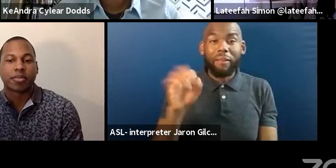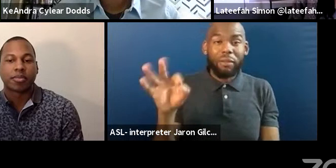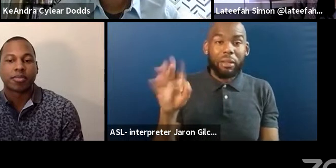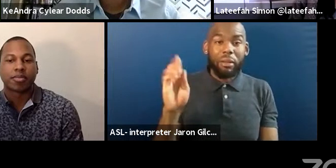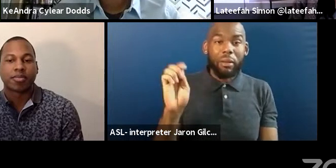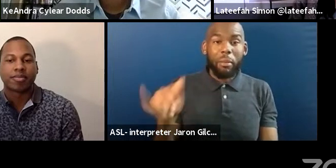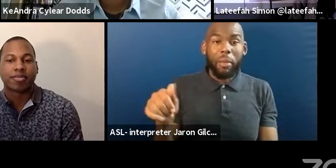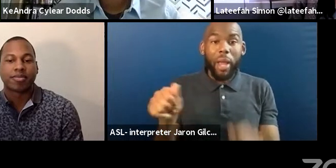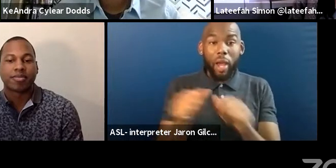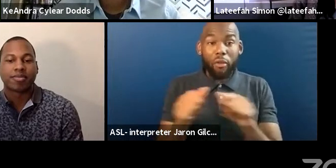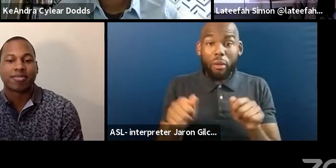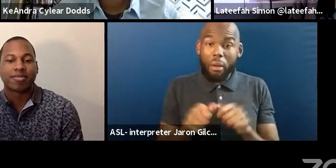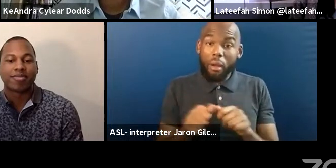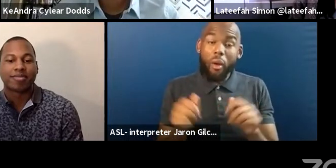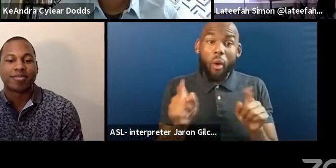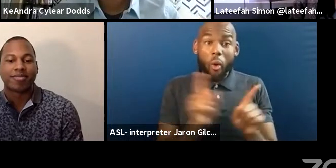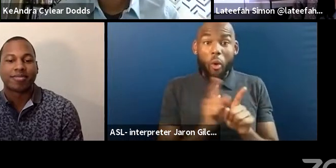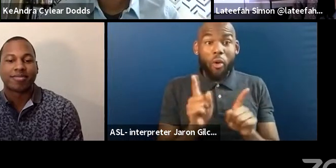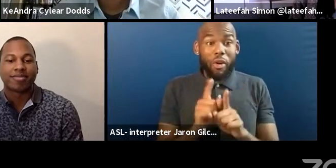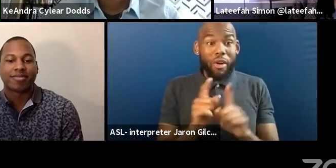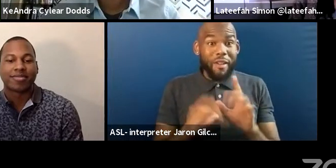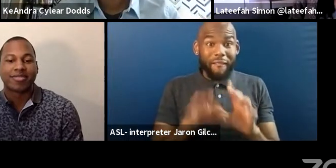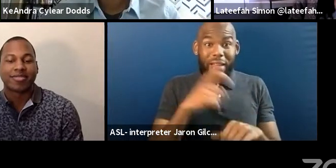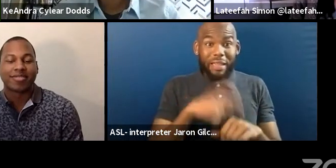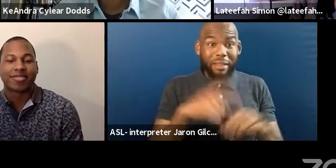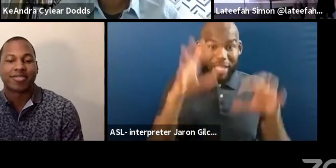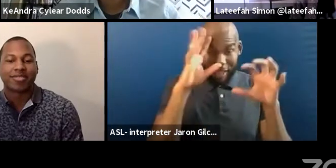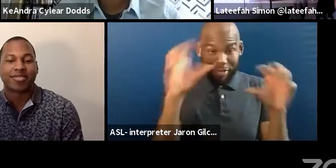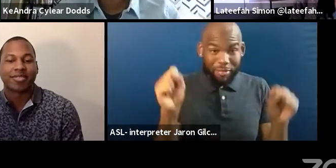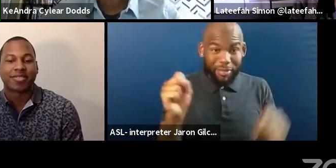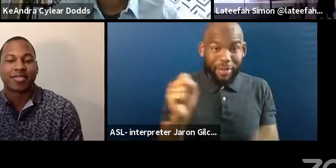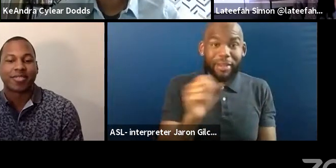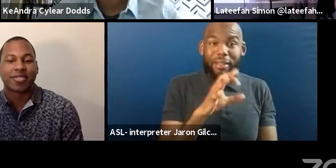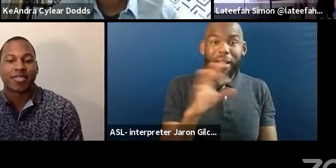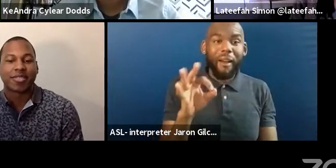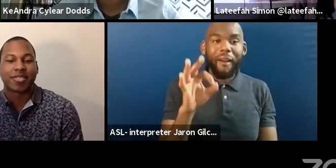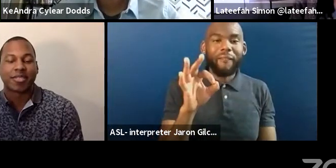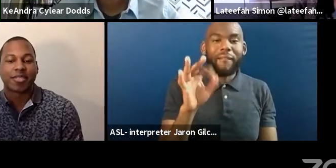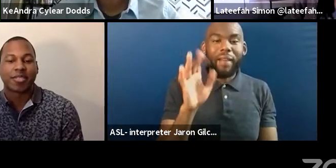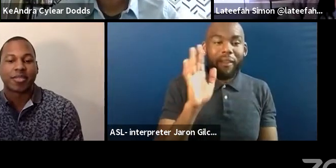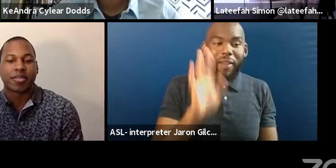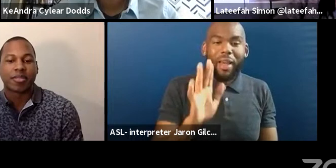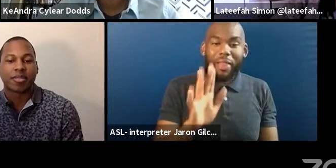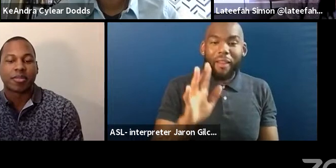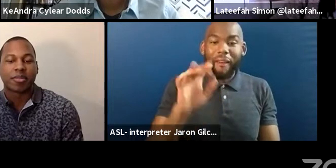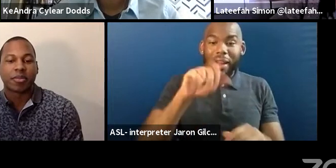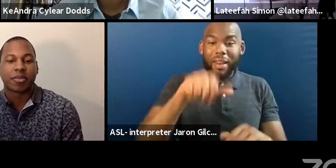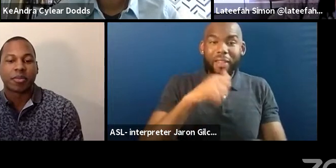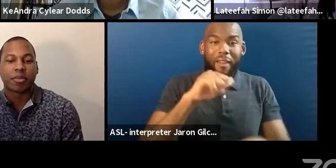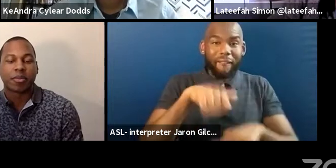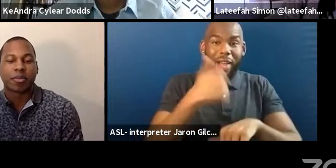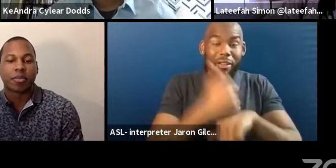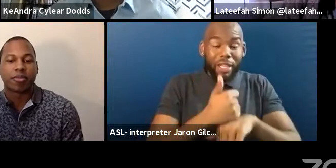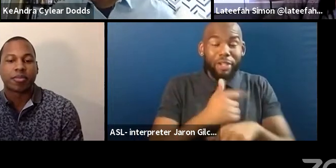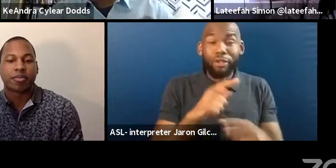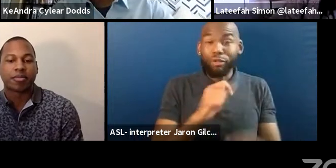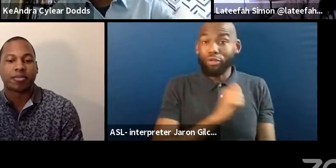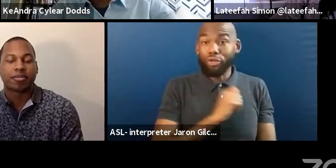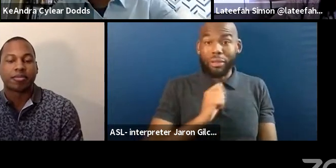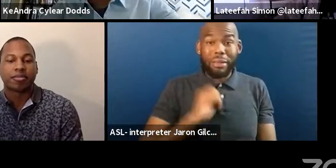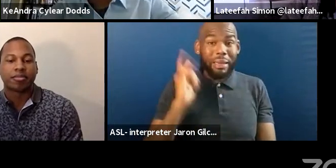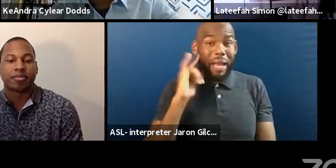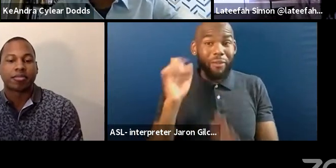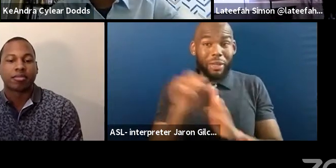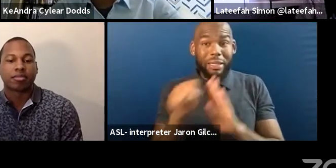Somehow also finds time to be president of Oakland's Akanati Foundation, a trustee of the California State University, and